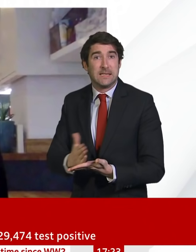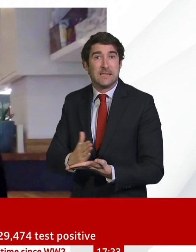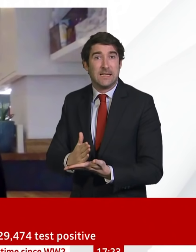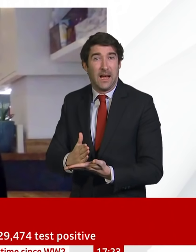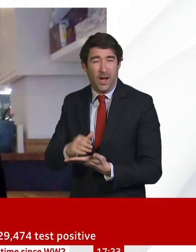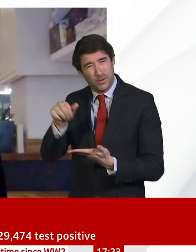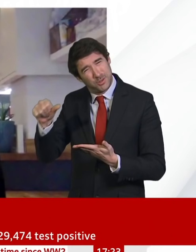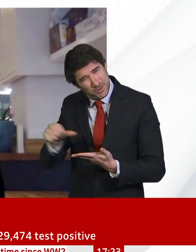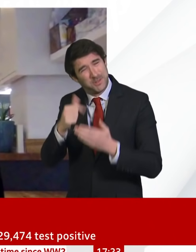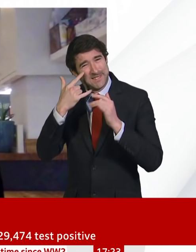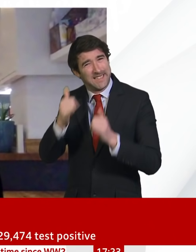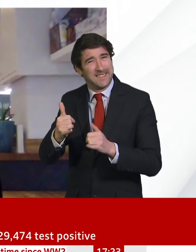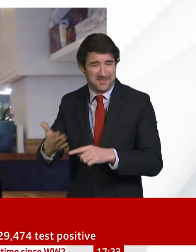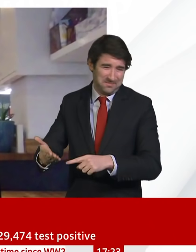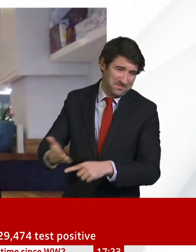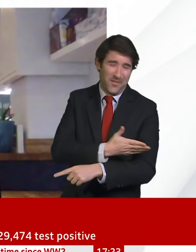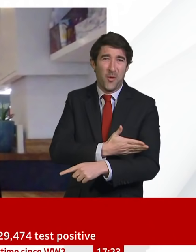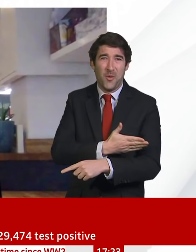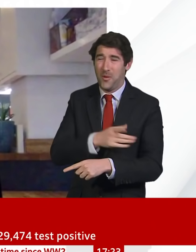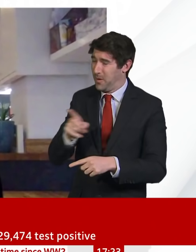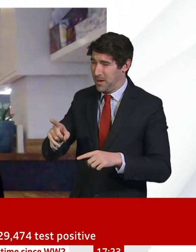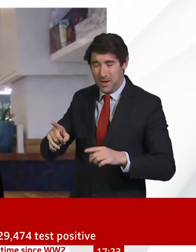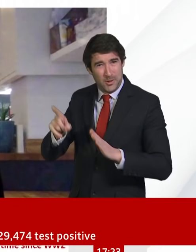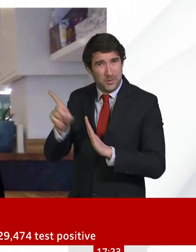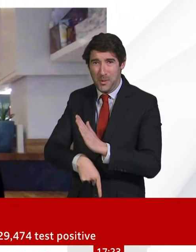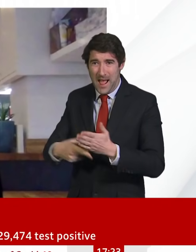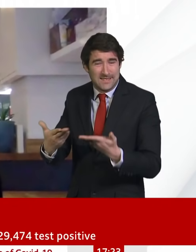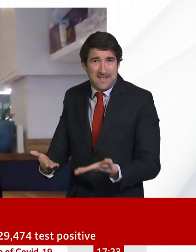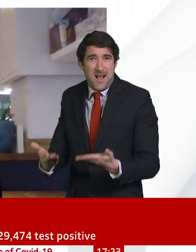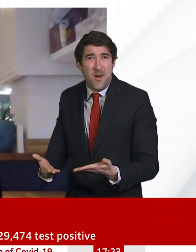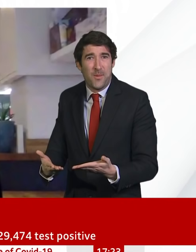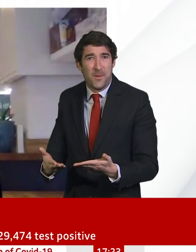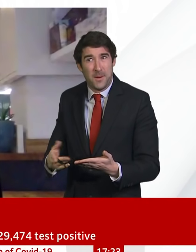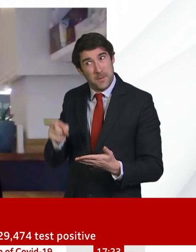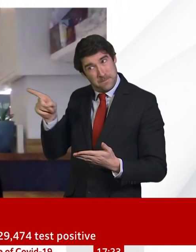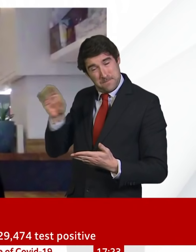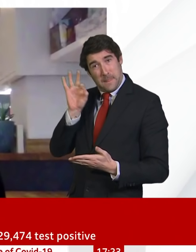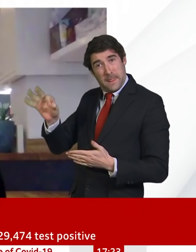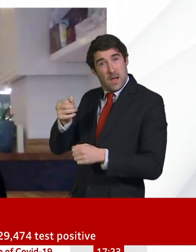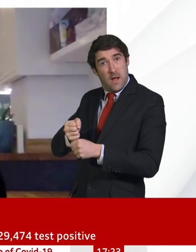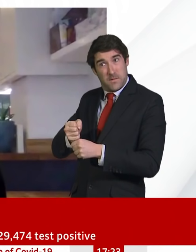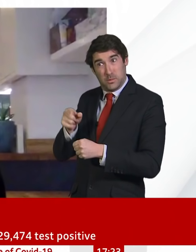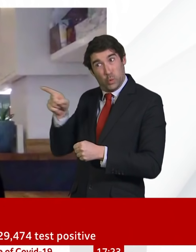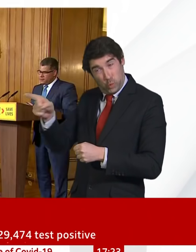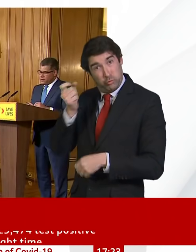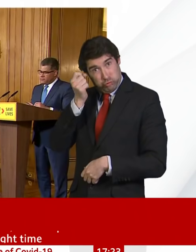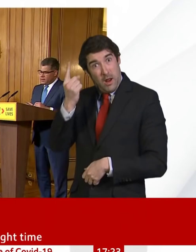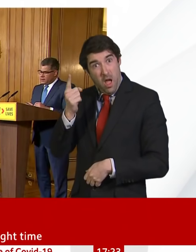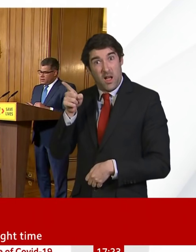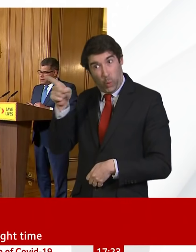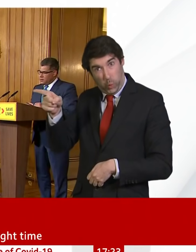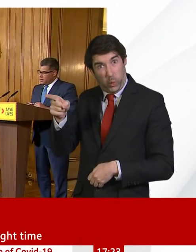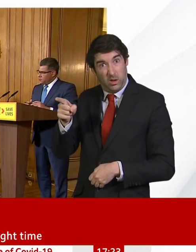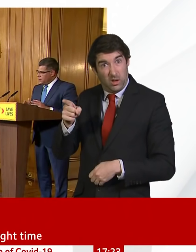putting those workers into a dangerous situation and really need to act urgently to keep them safe? Emily, thank you for